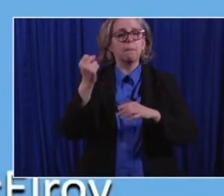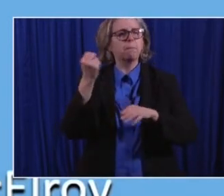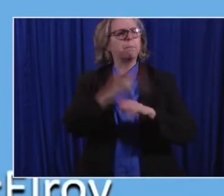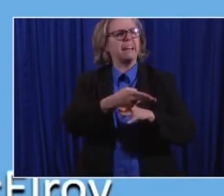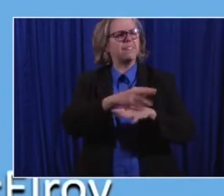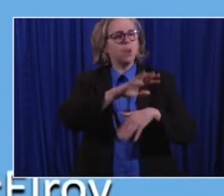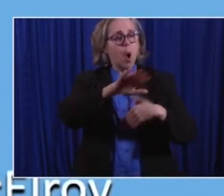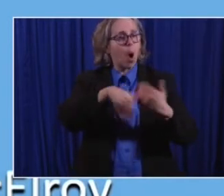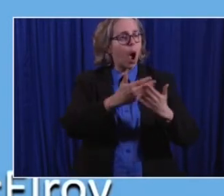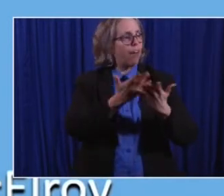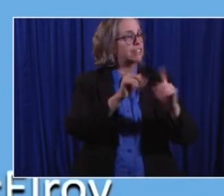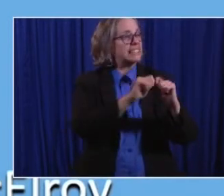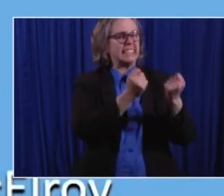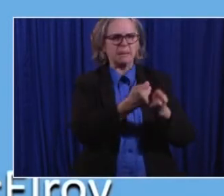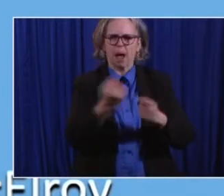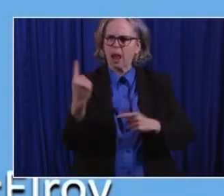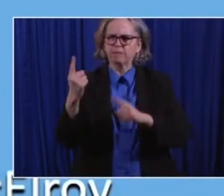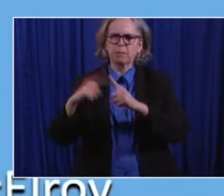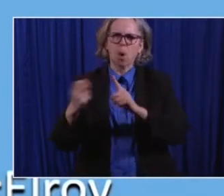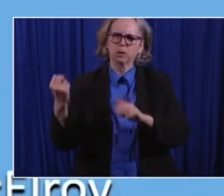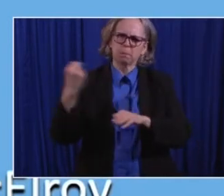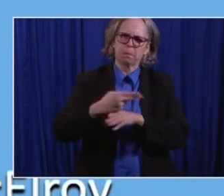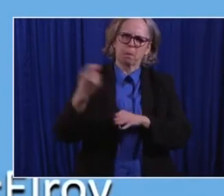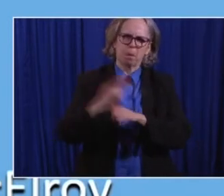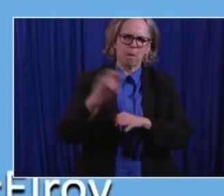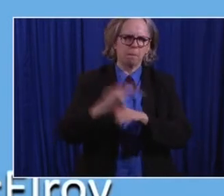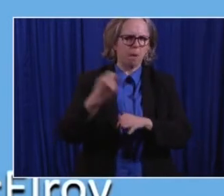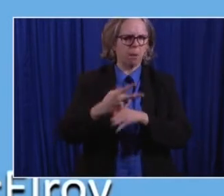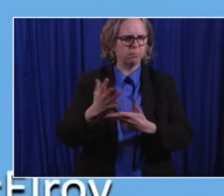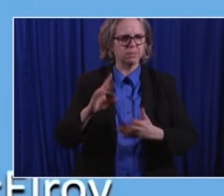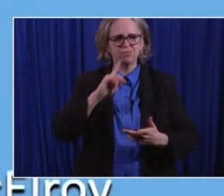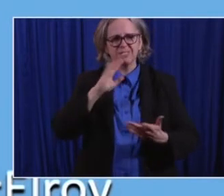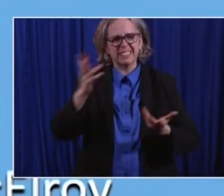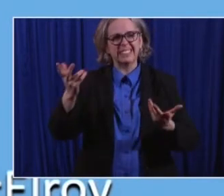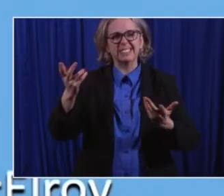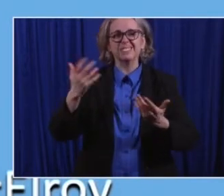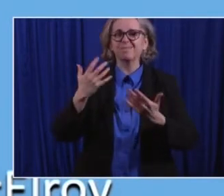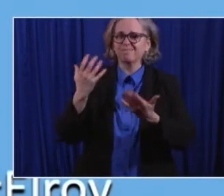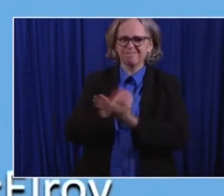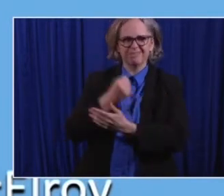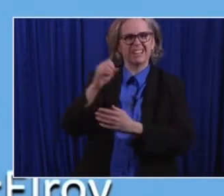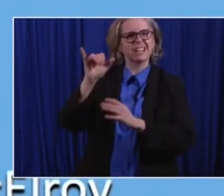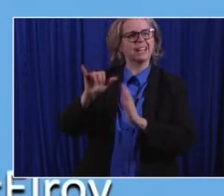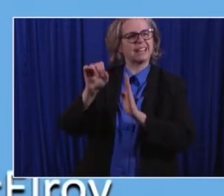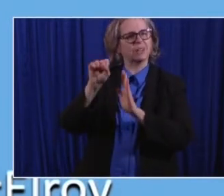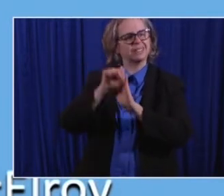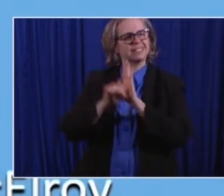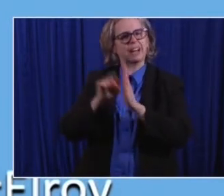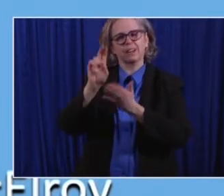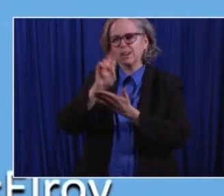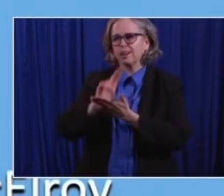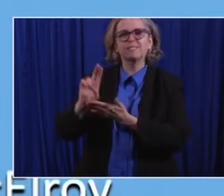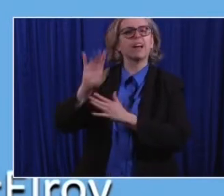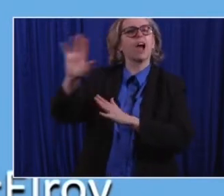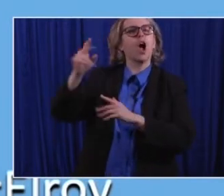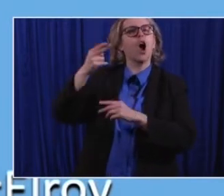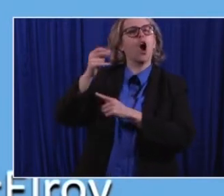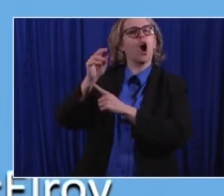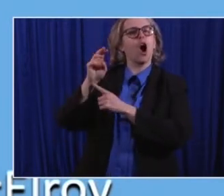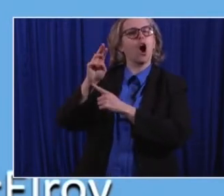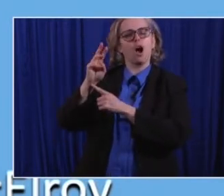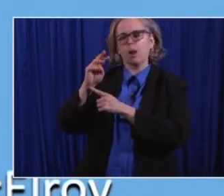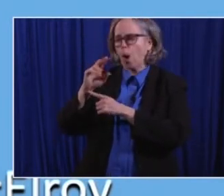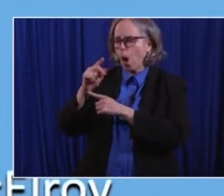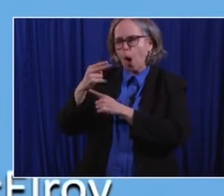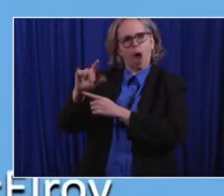inducted into the Youngstown State Athletic Hall of Fame in 1987, and his number 12 jersey is one of